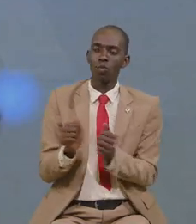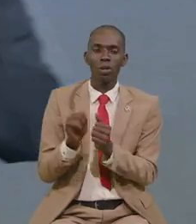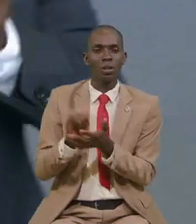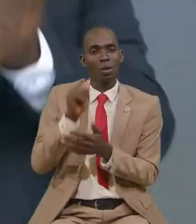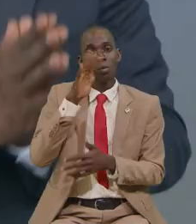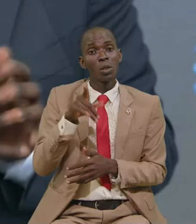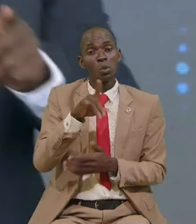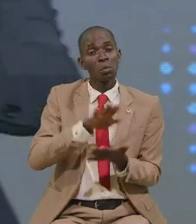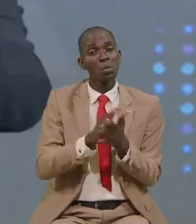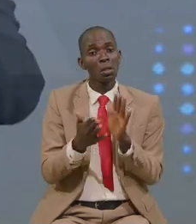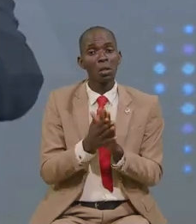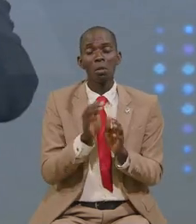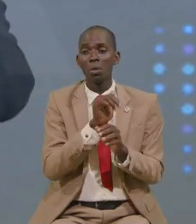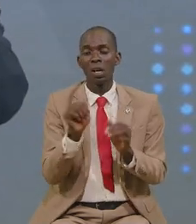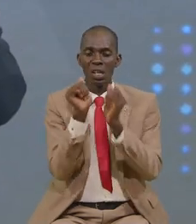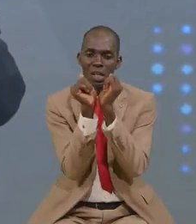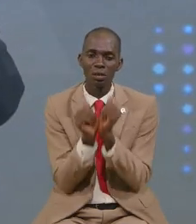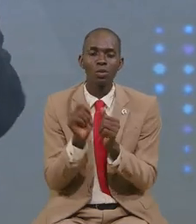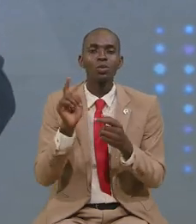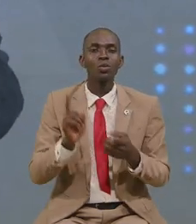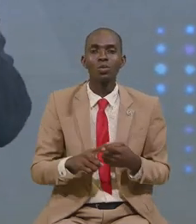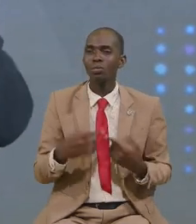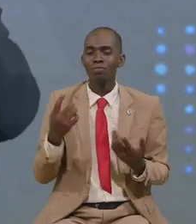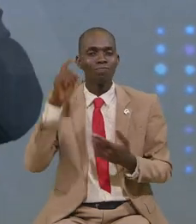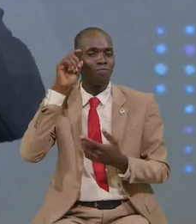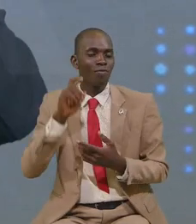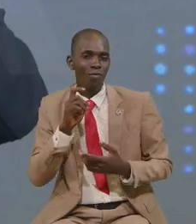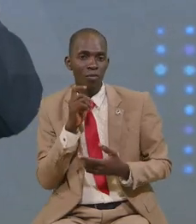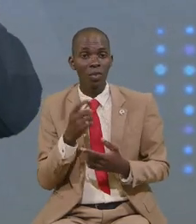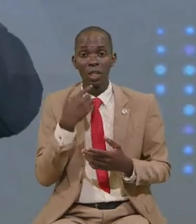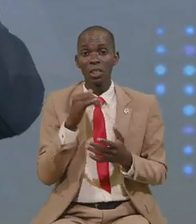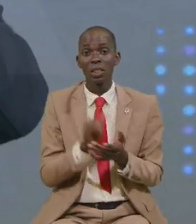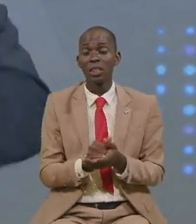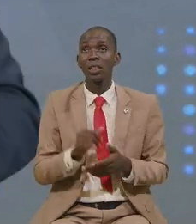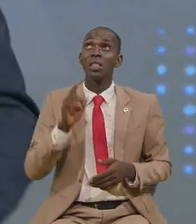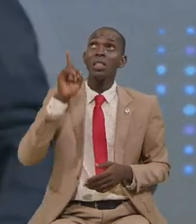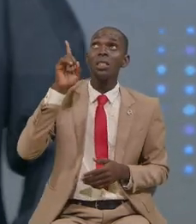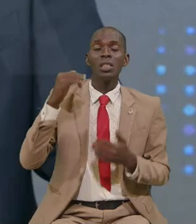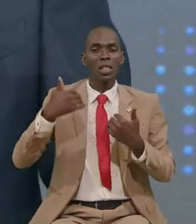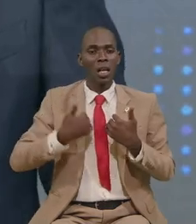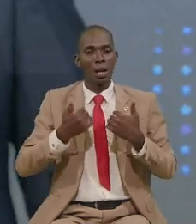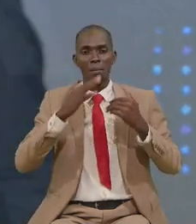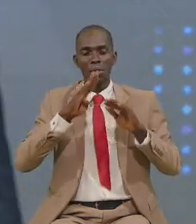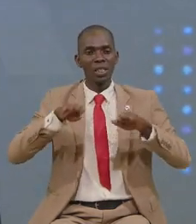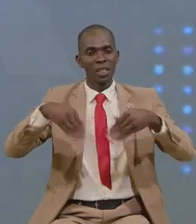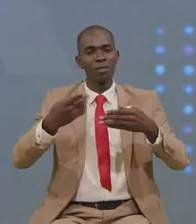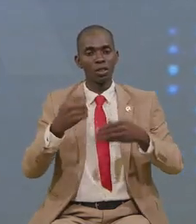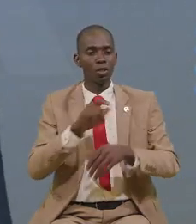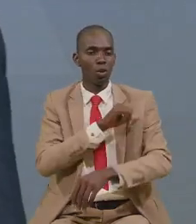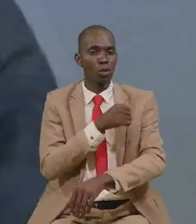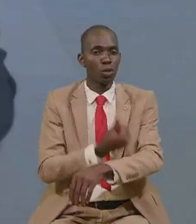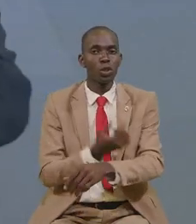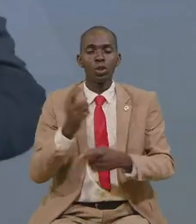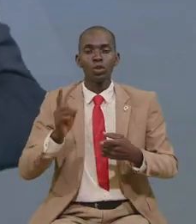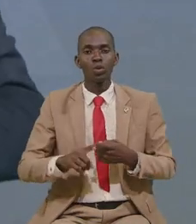to sensual things. It says he has been given the authority to preach